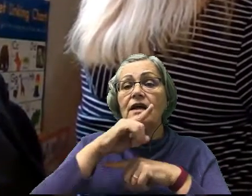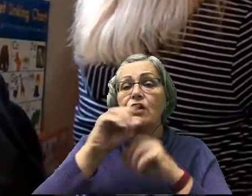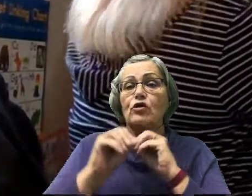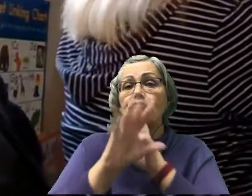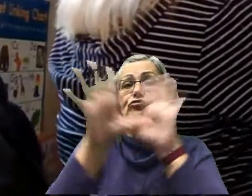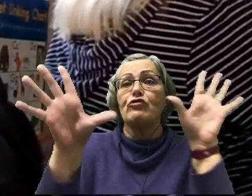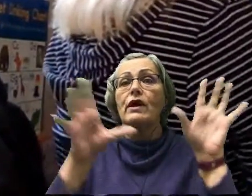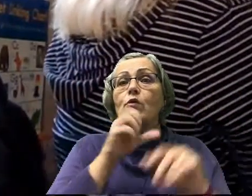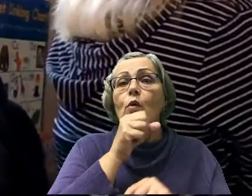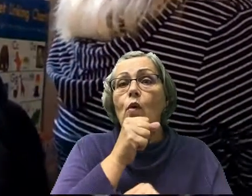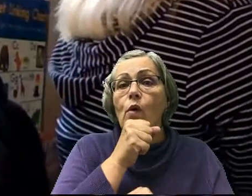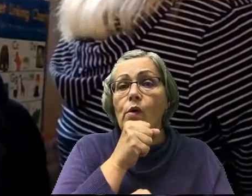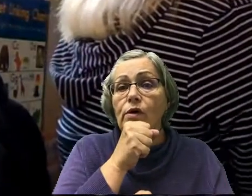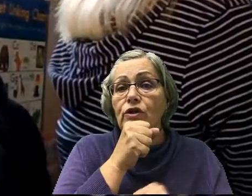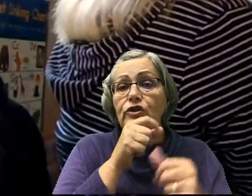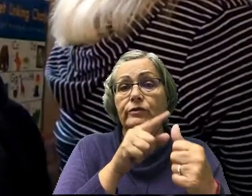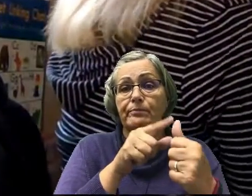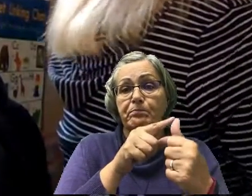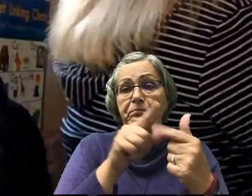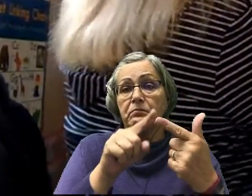bright orange